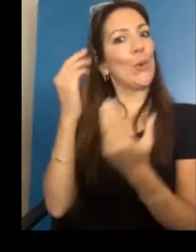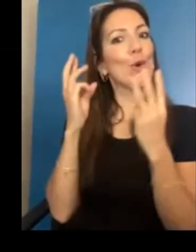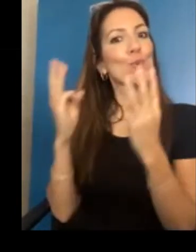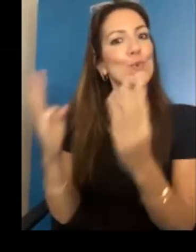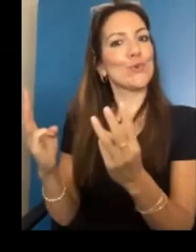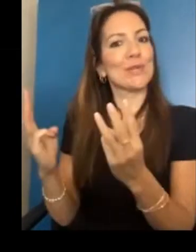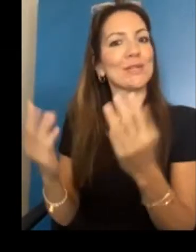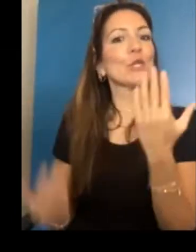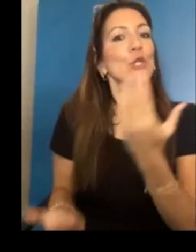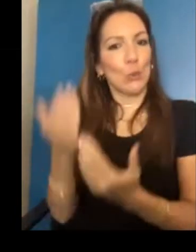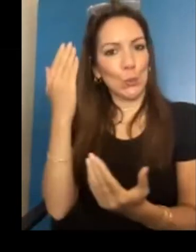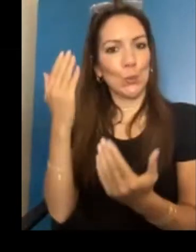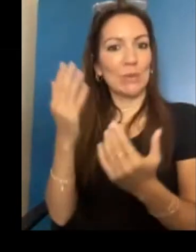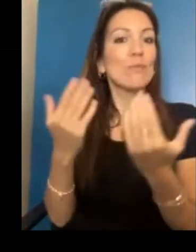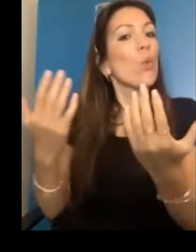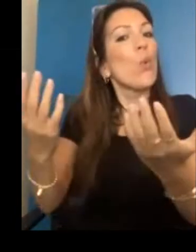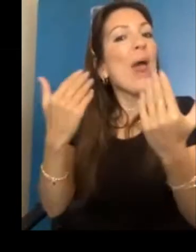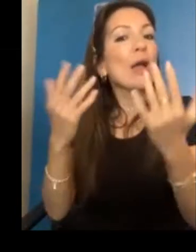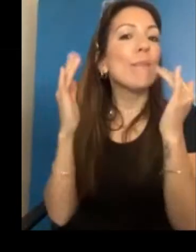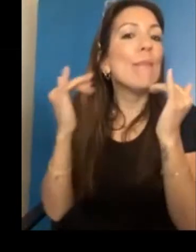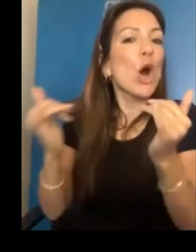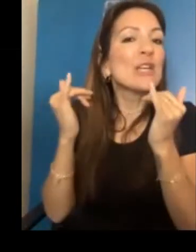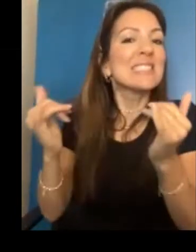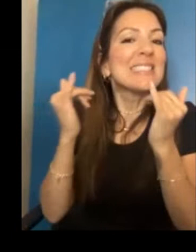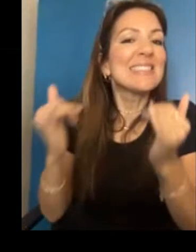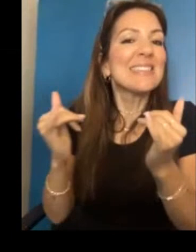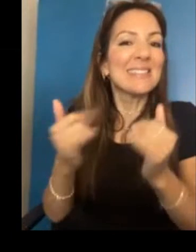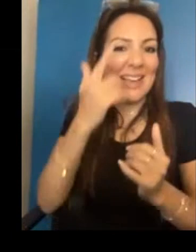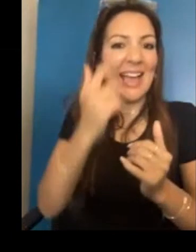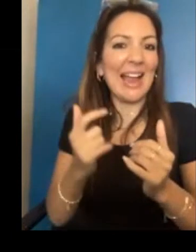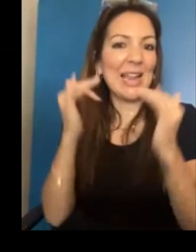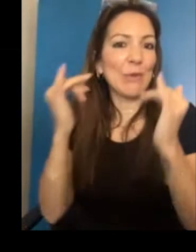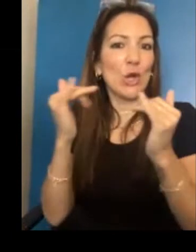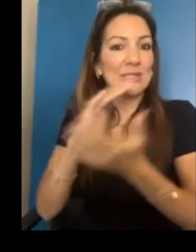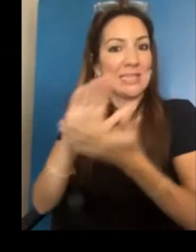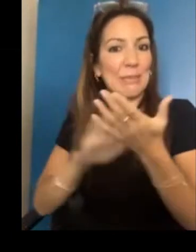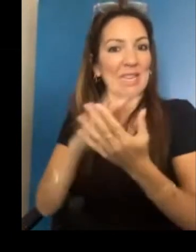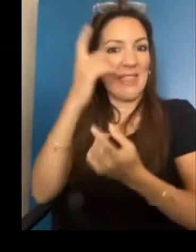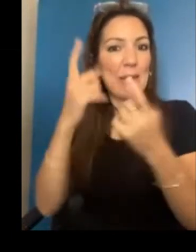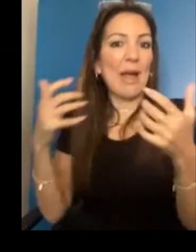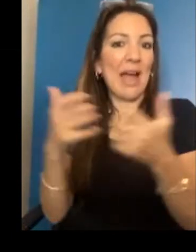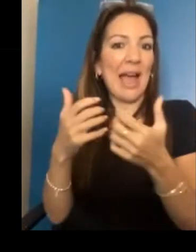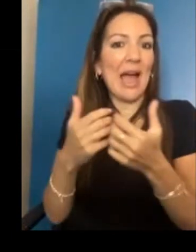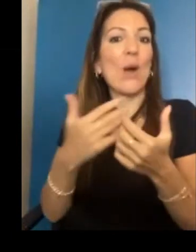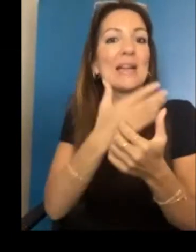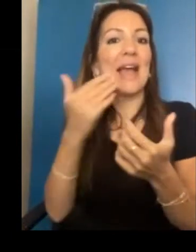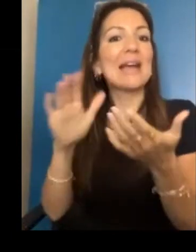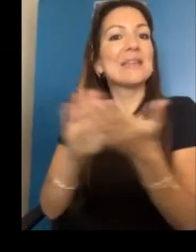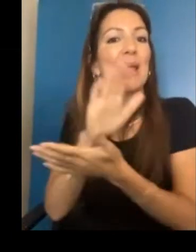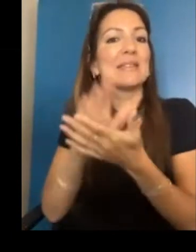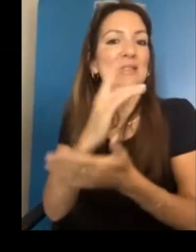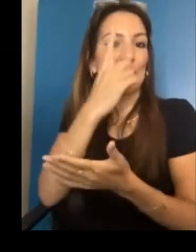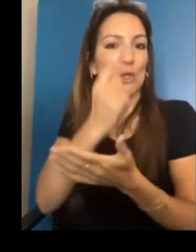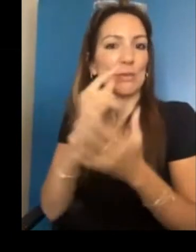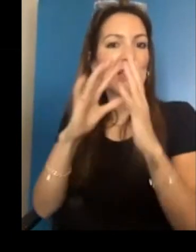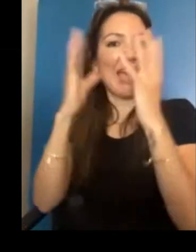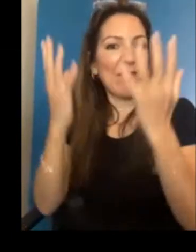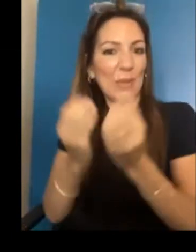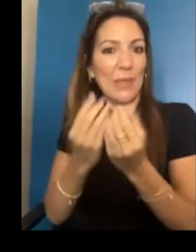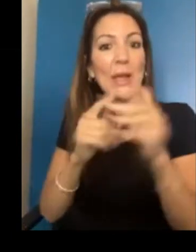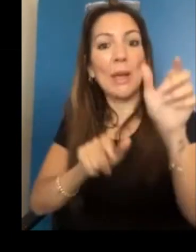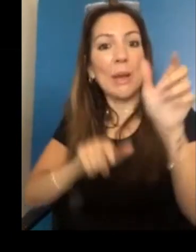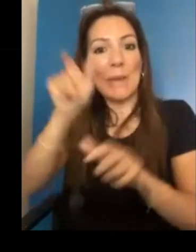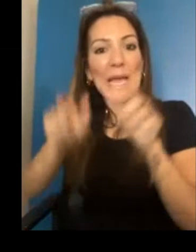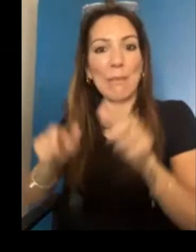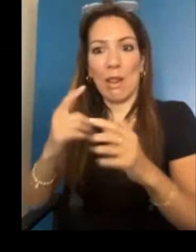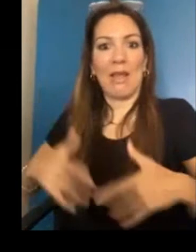kind of a welcome party. So think about how we make this as nice and pleasant as possible, and so people just